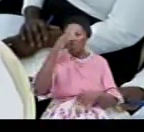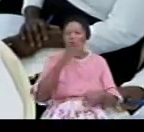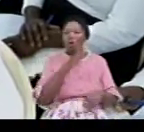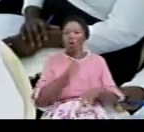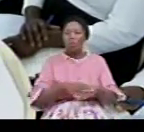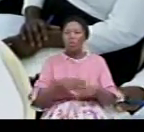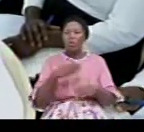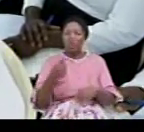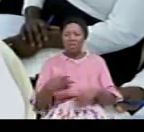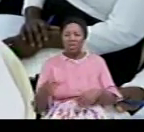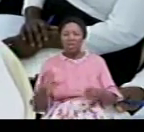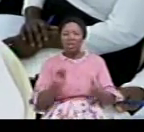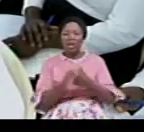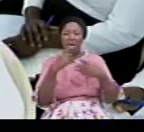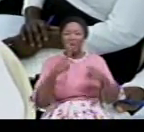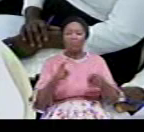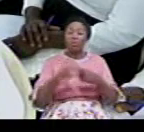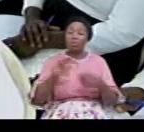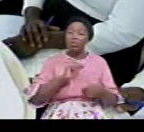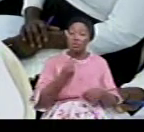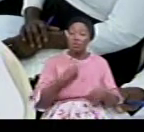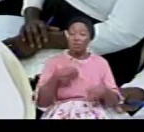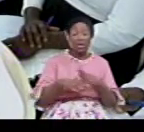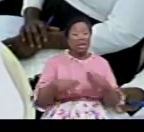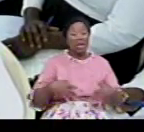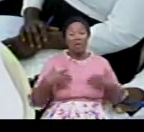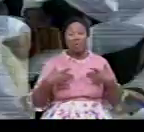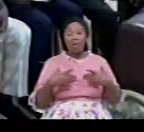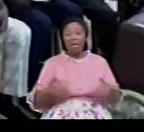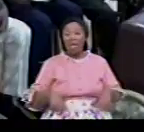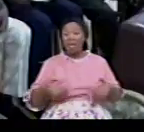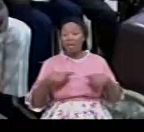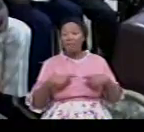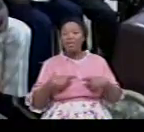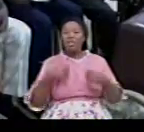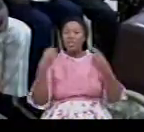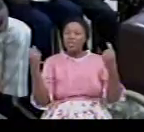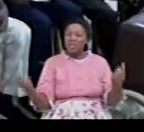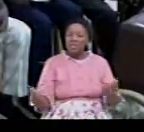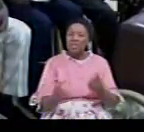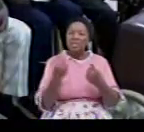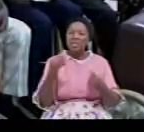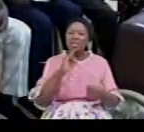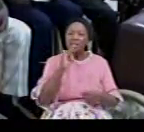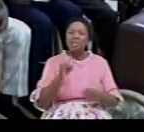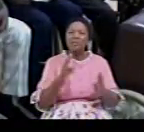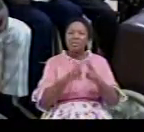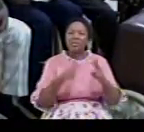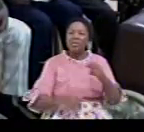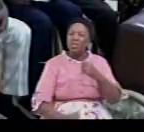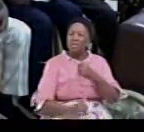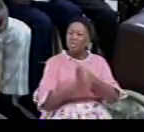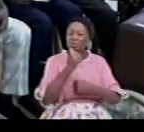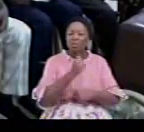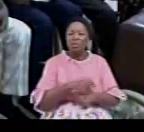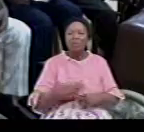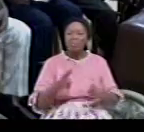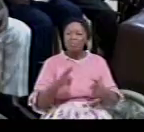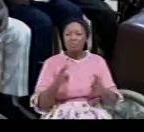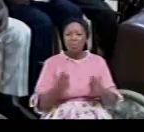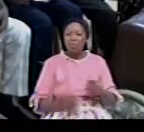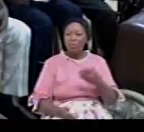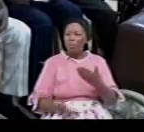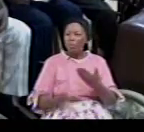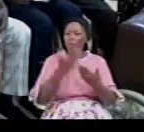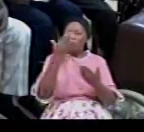that happen to us in life, sin is the most deadly, is the most dangerous, is the